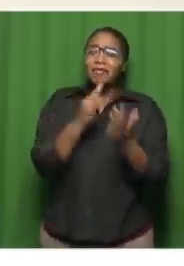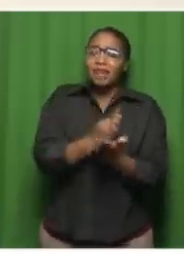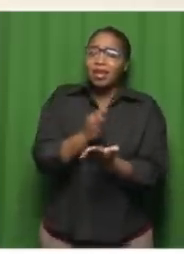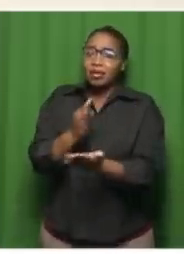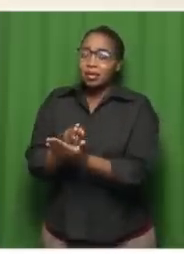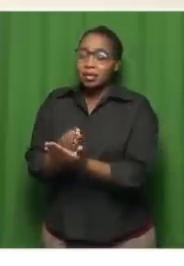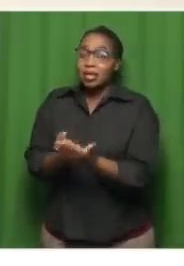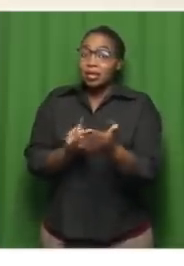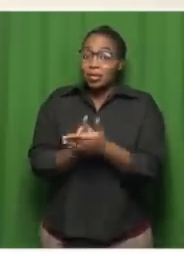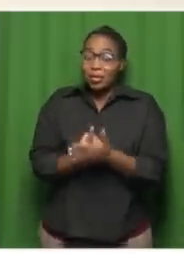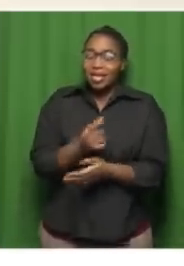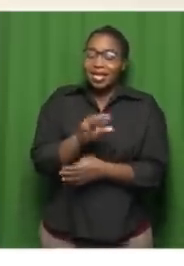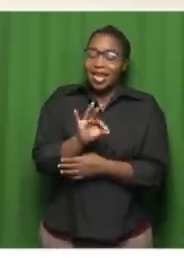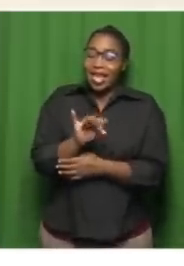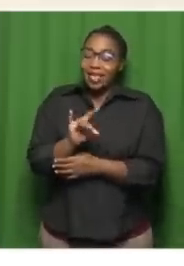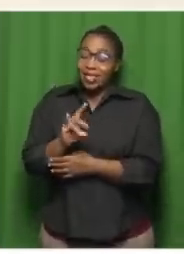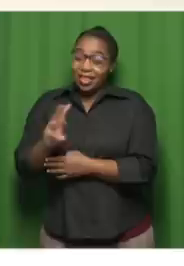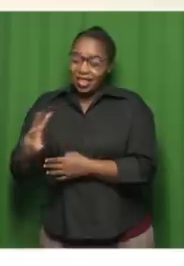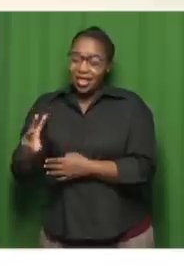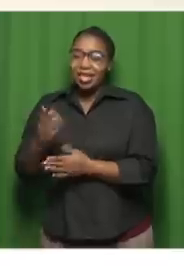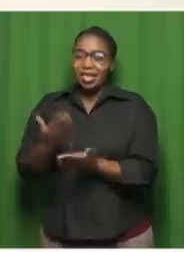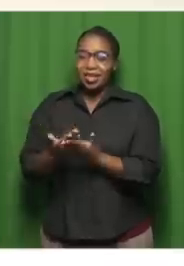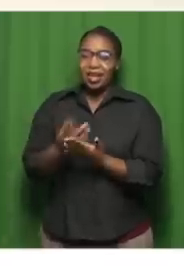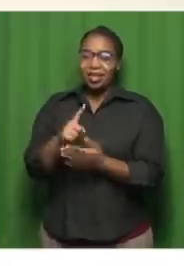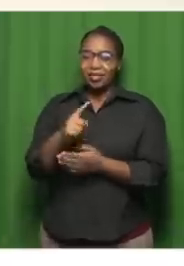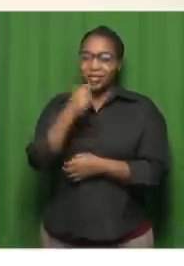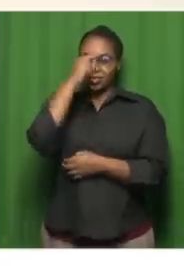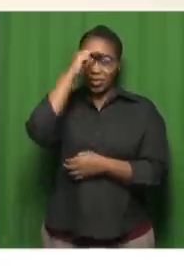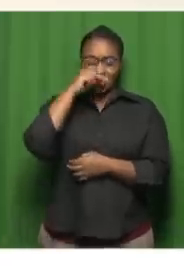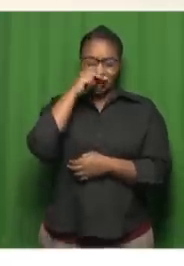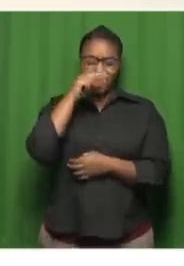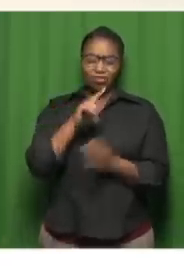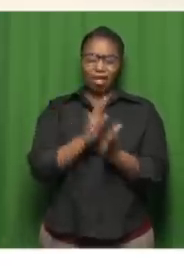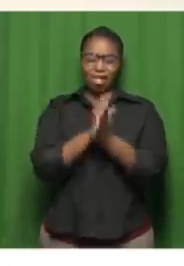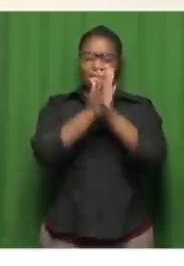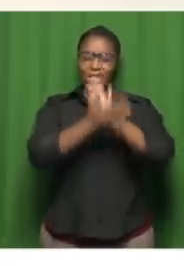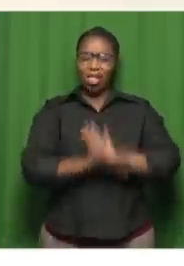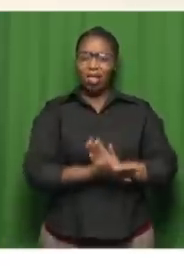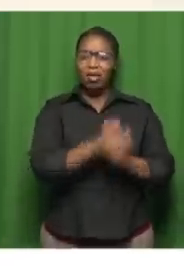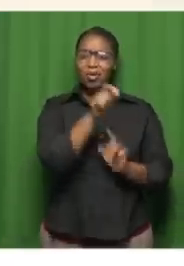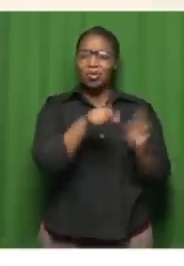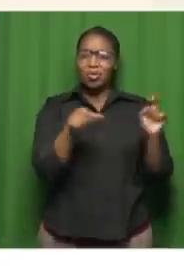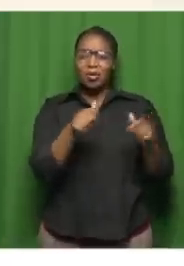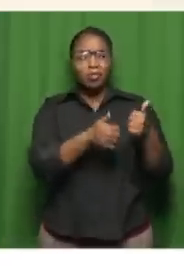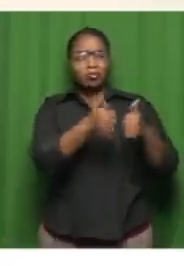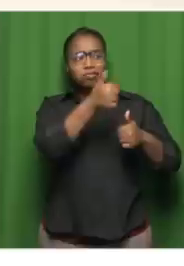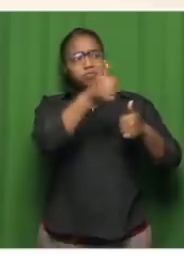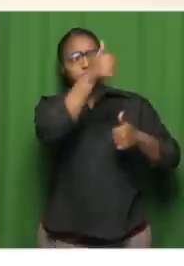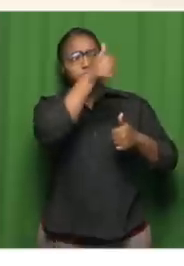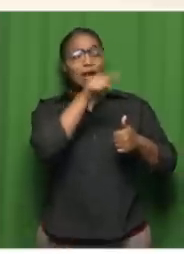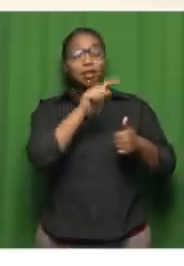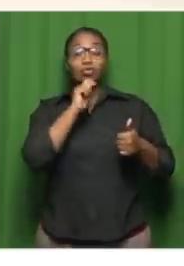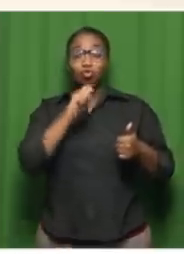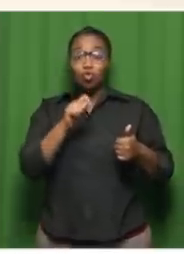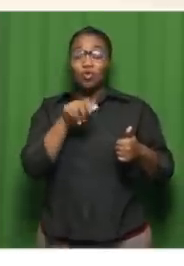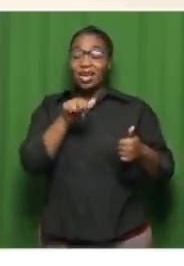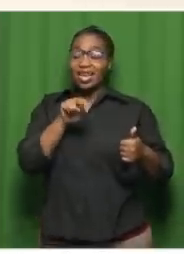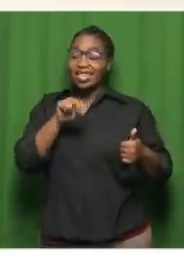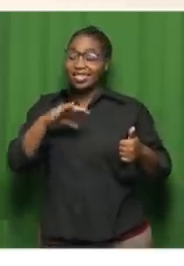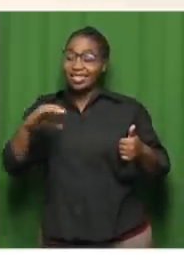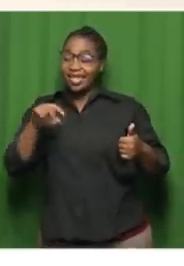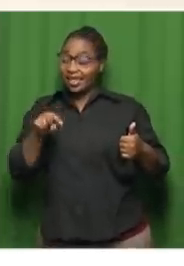a daily basis, there's huge reputational damage, causes huge reputational damage for the organization.